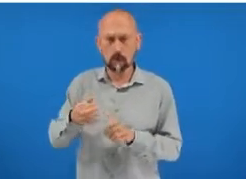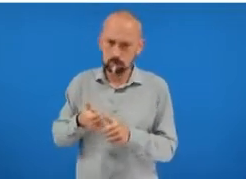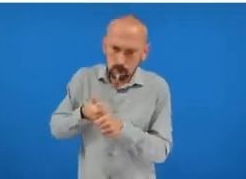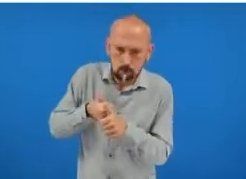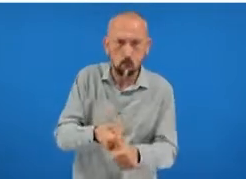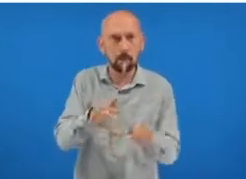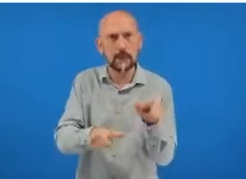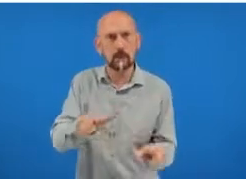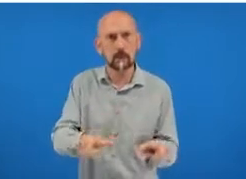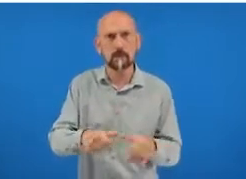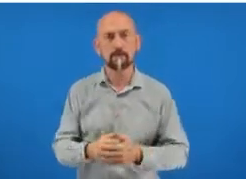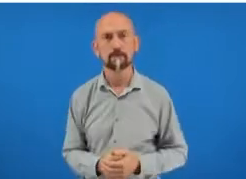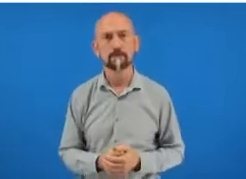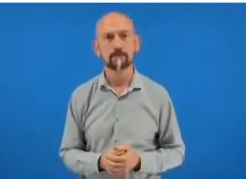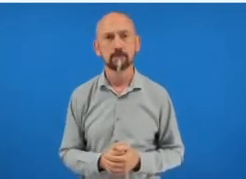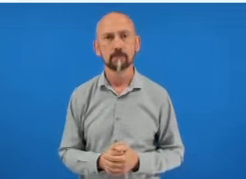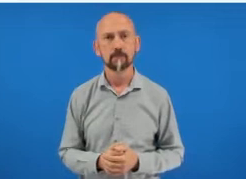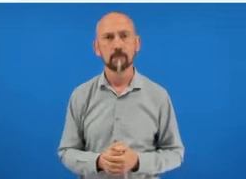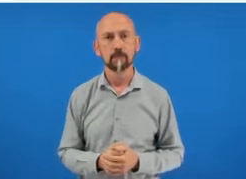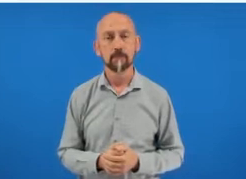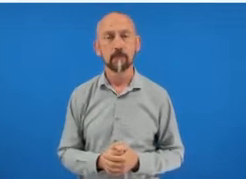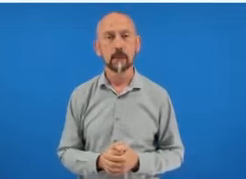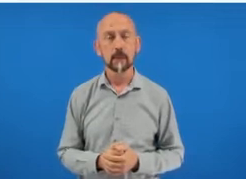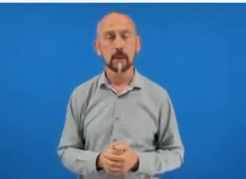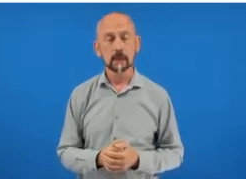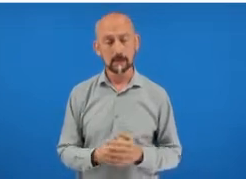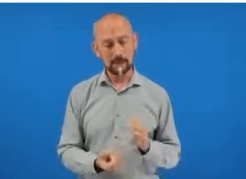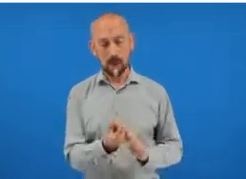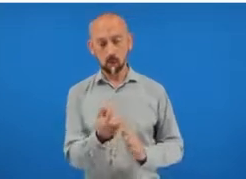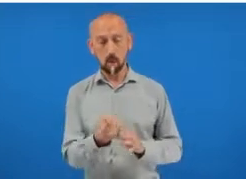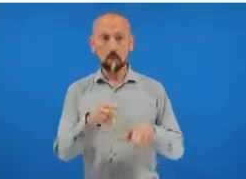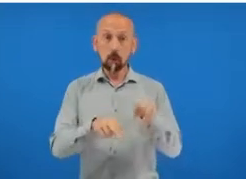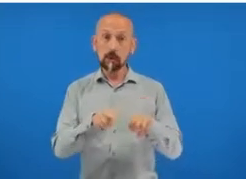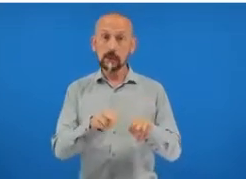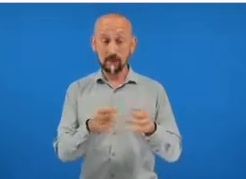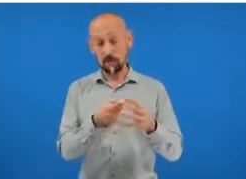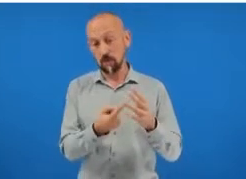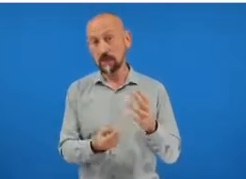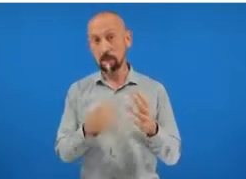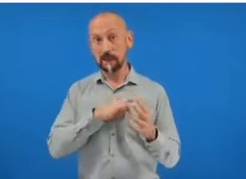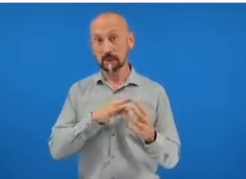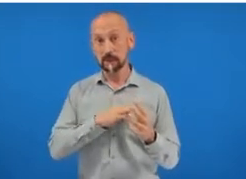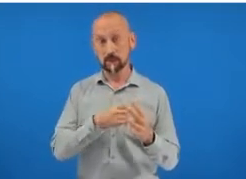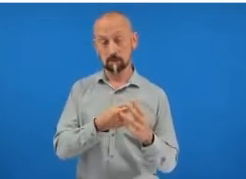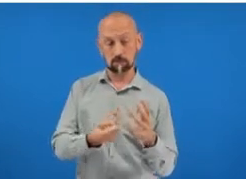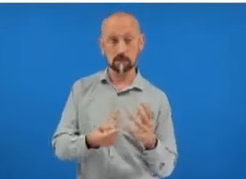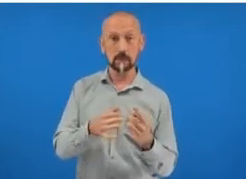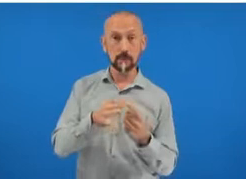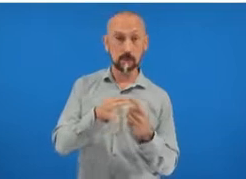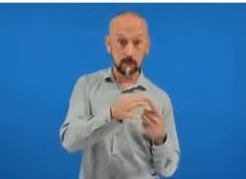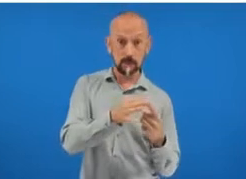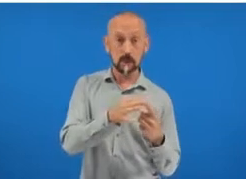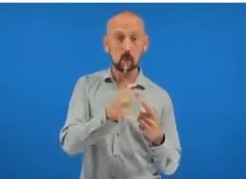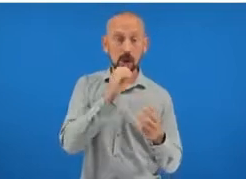There are really three big benefits to outcome monitoring. The first is that it helps guide a course of therapy, and